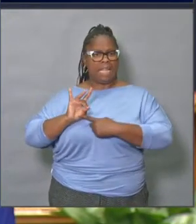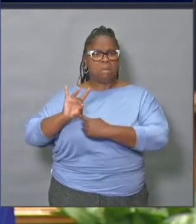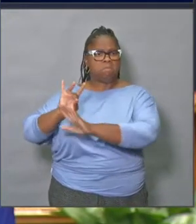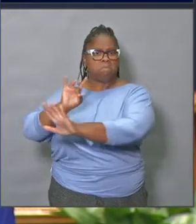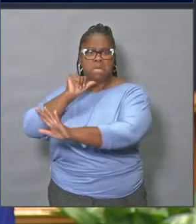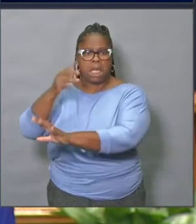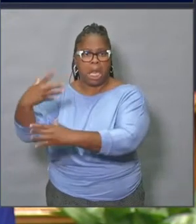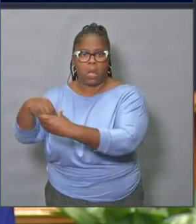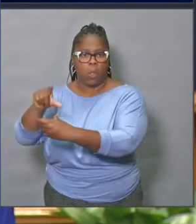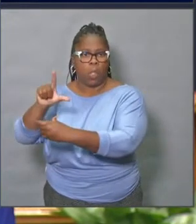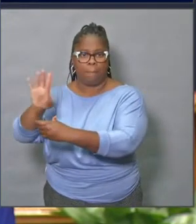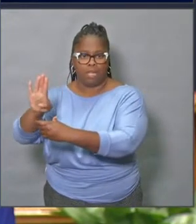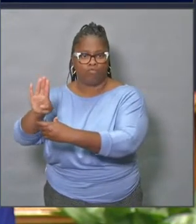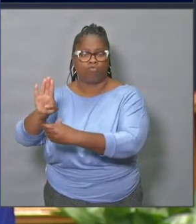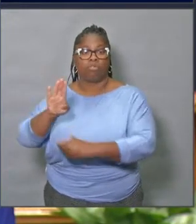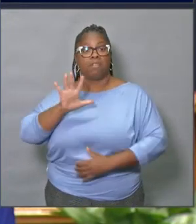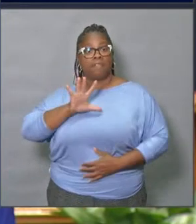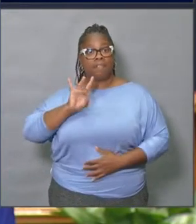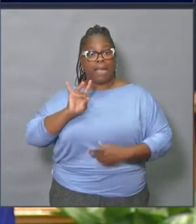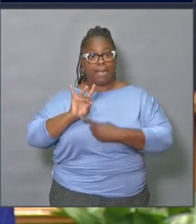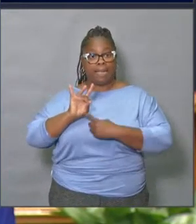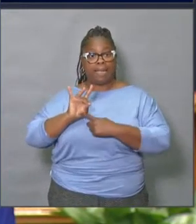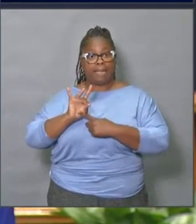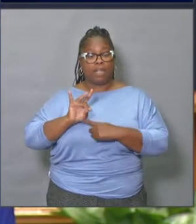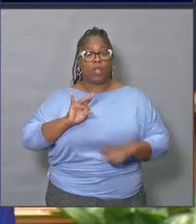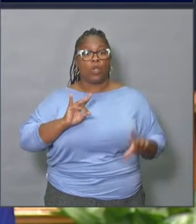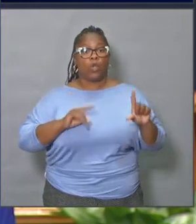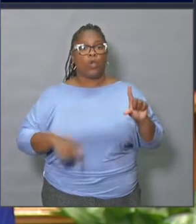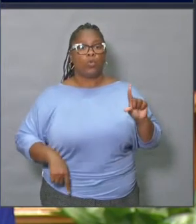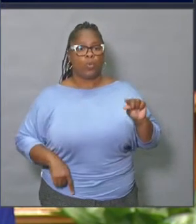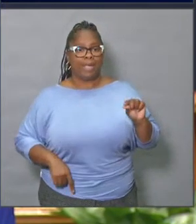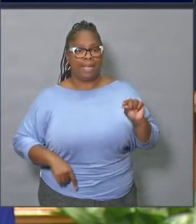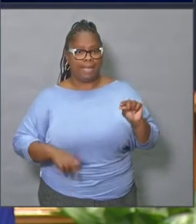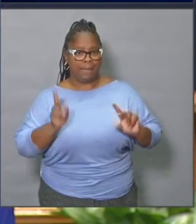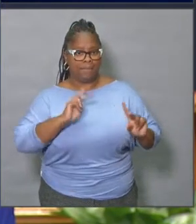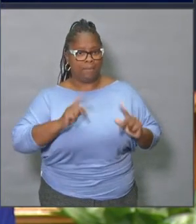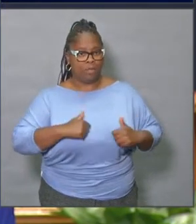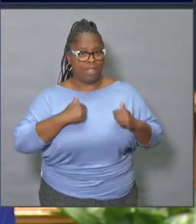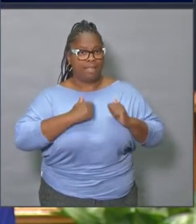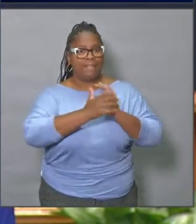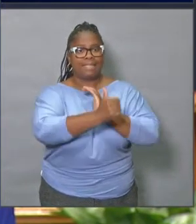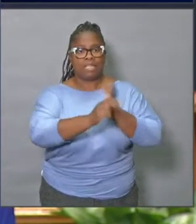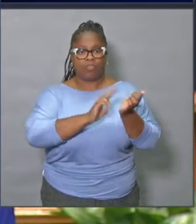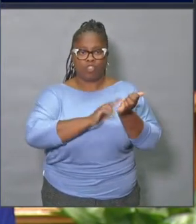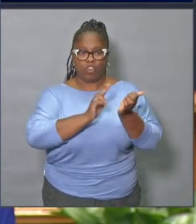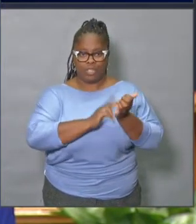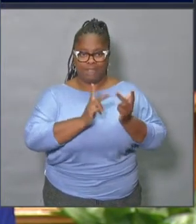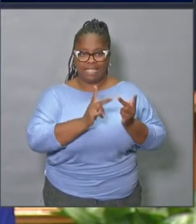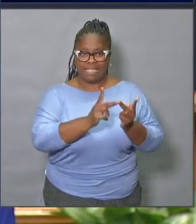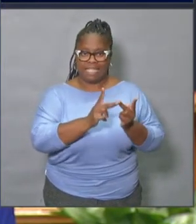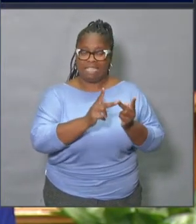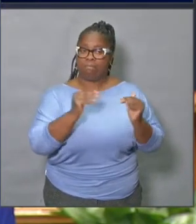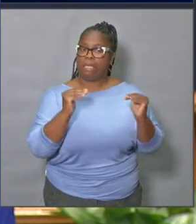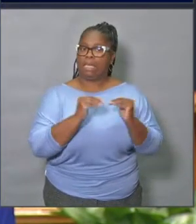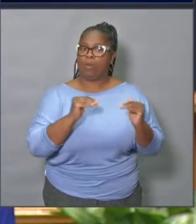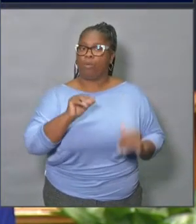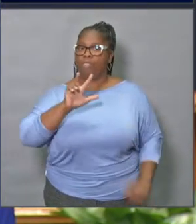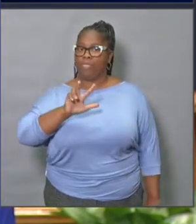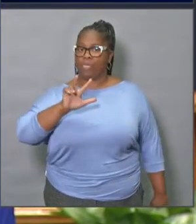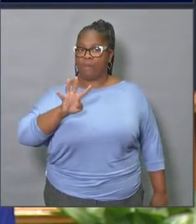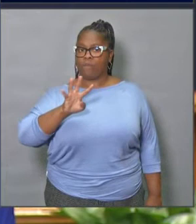Beach, 20 were among people who resided in our skilled nursing facilities. That's about